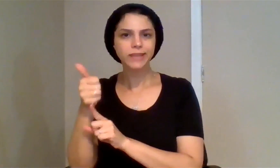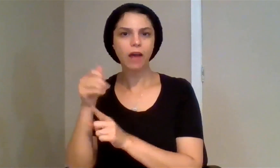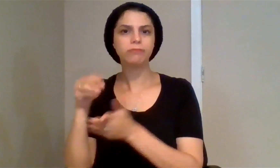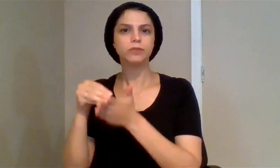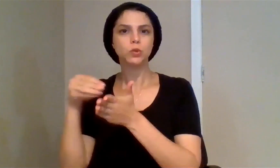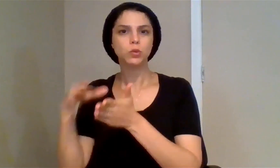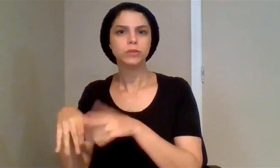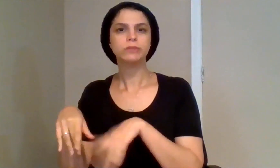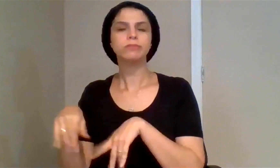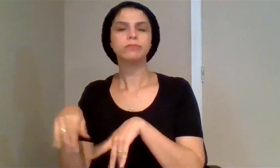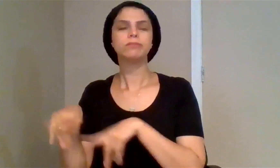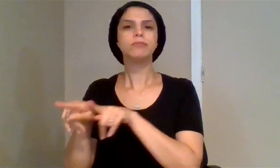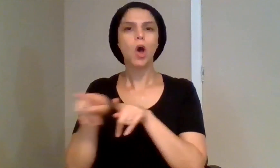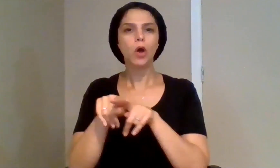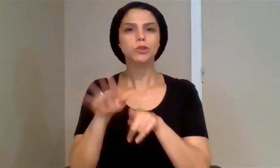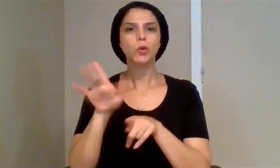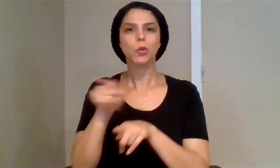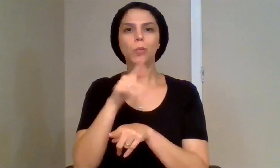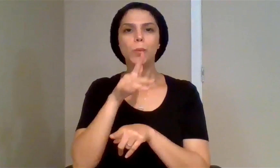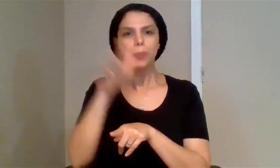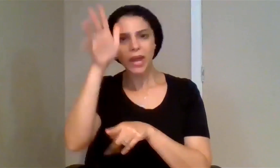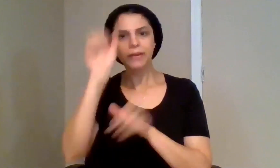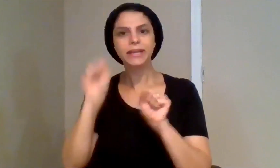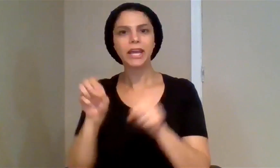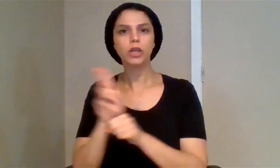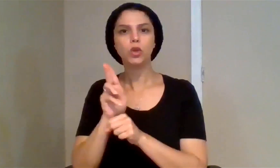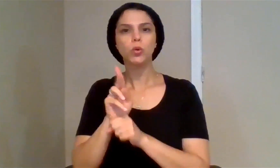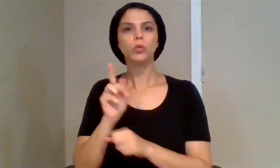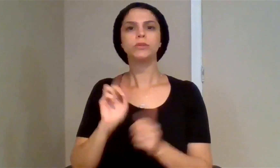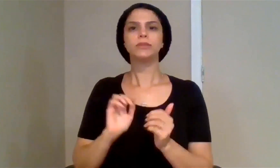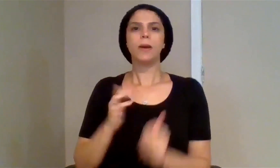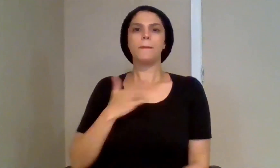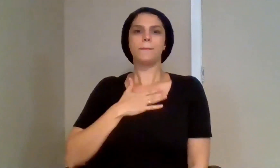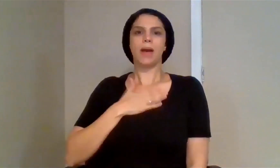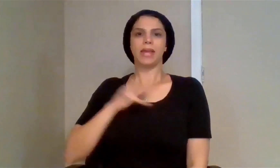within a myMCPS classroom course.